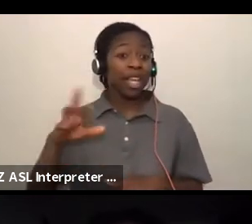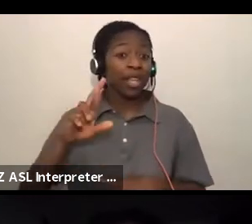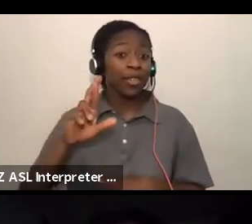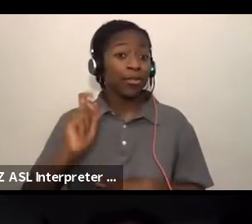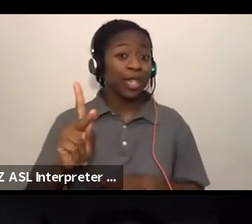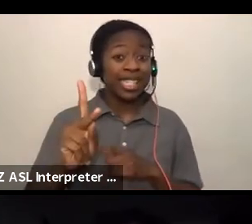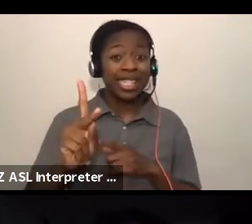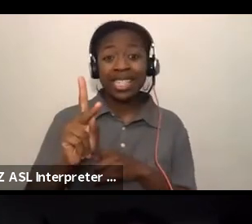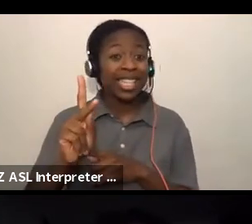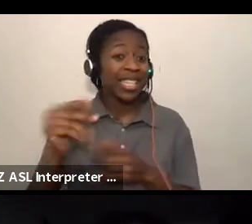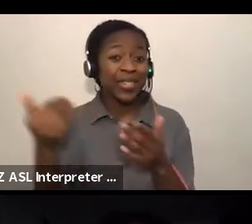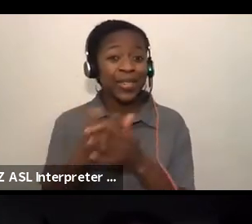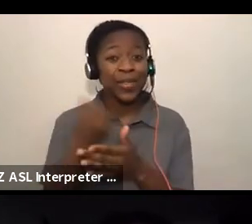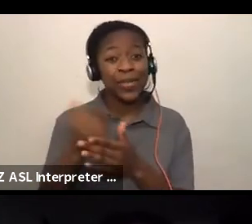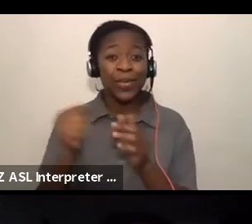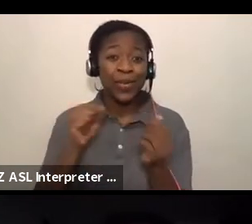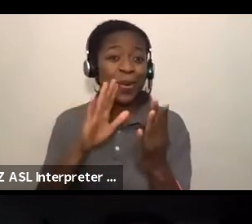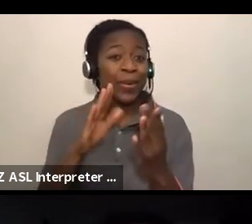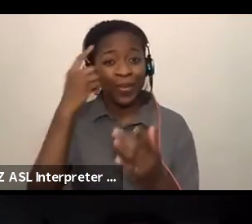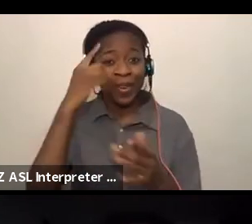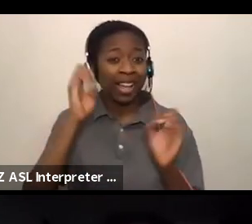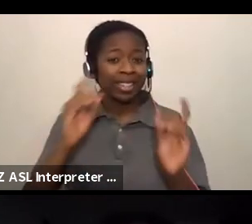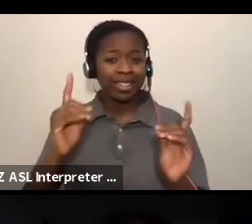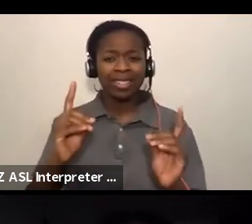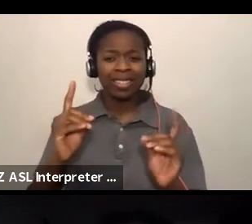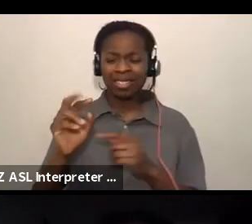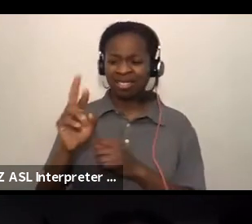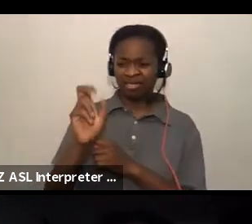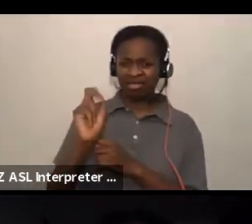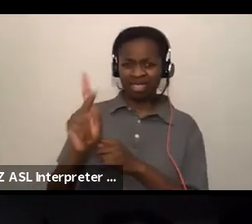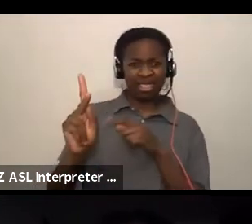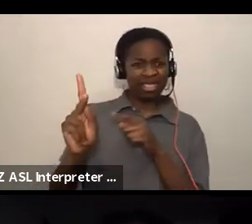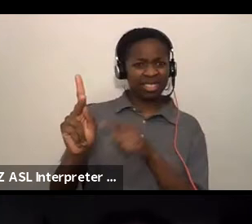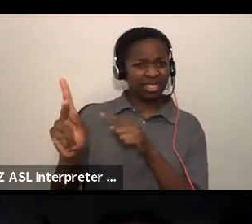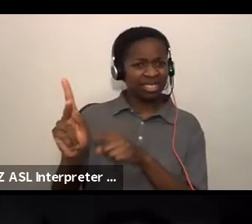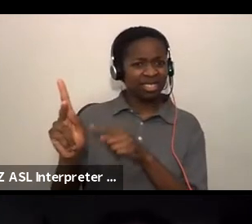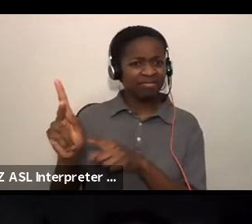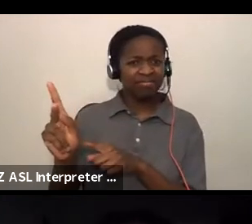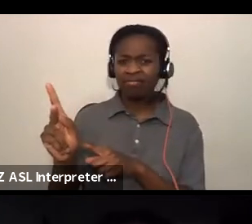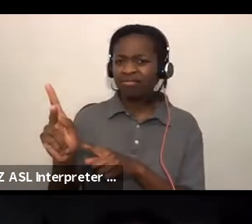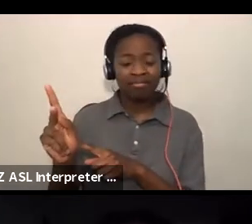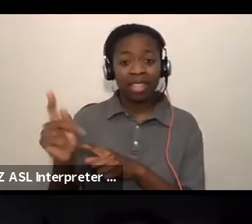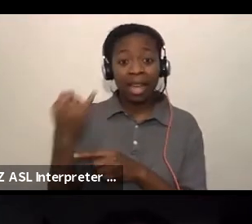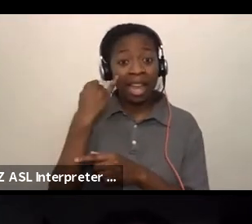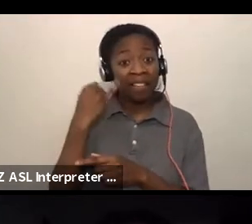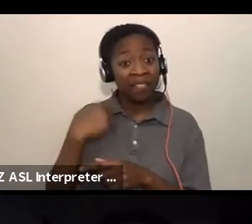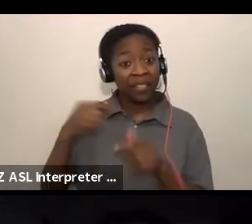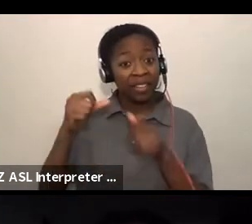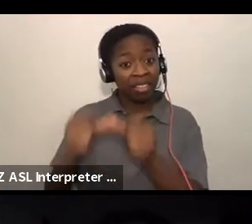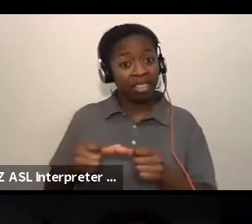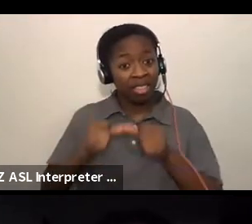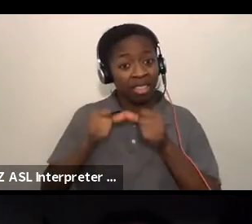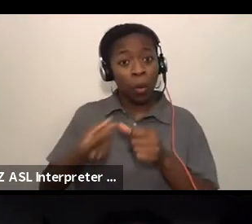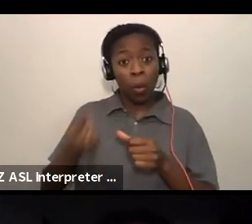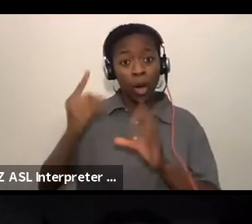like you have to stop. Like if you continue to call one group of people the villain, you're never going to be able to move past in your story.